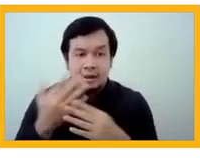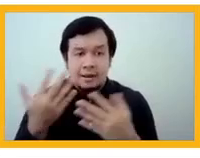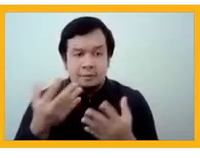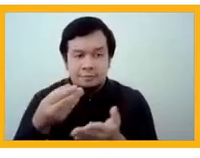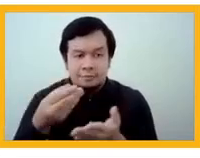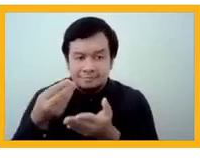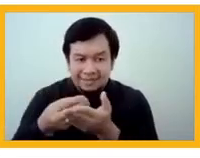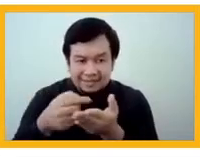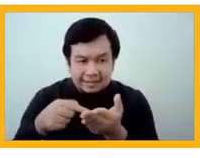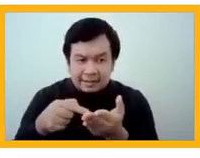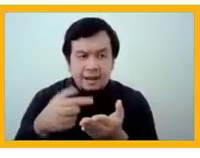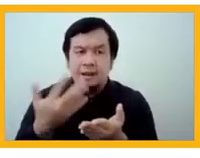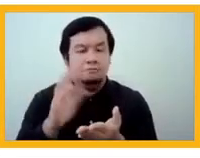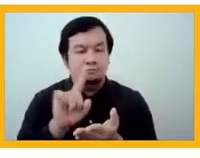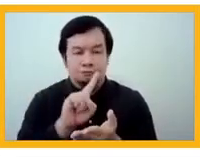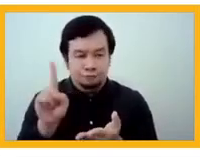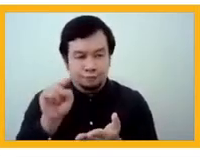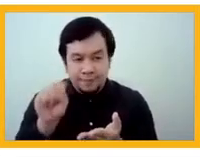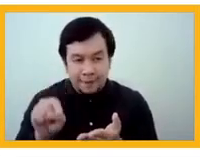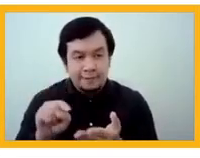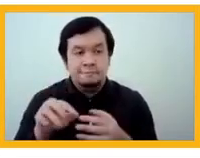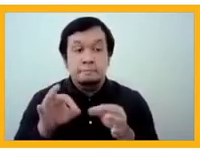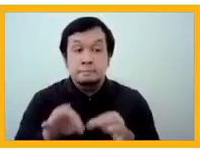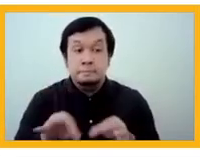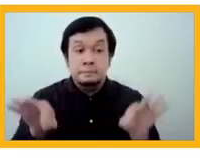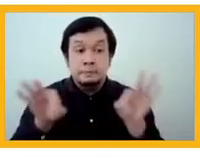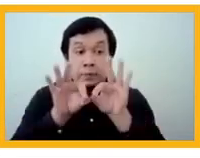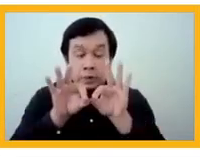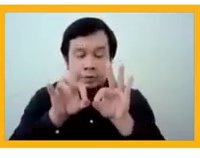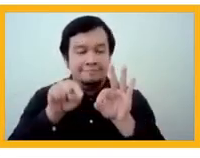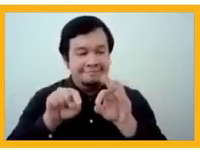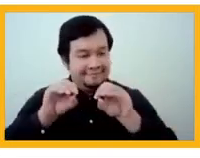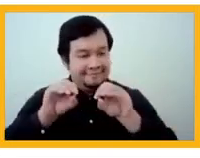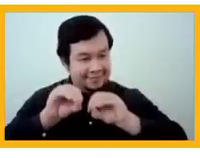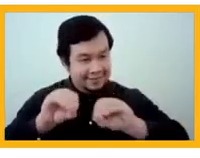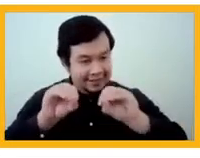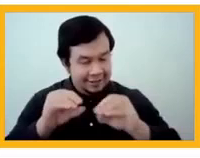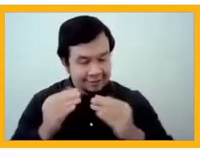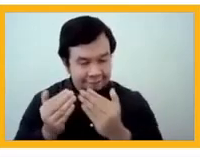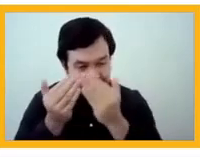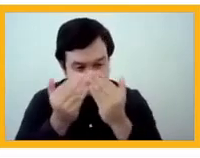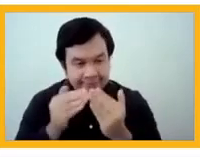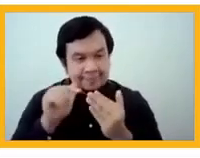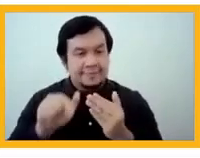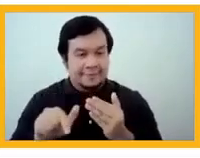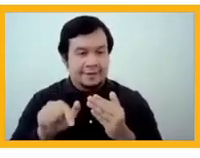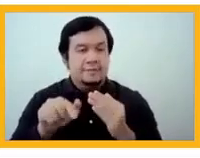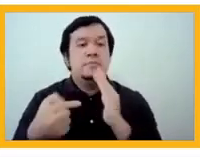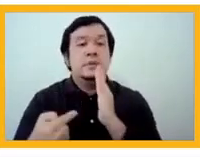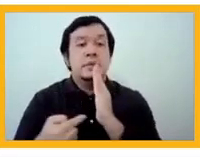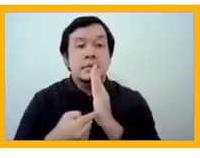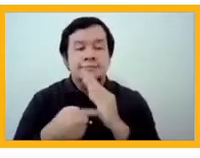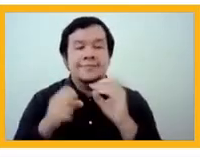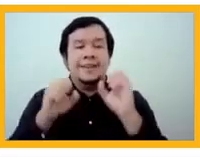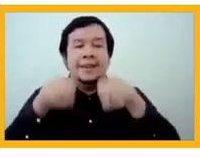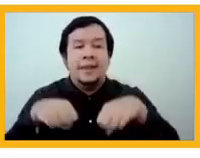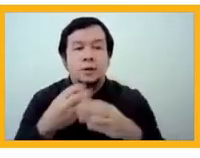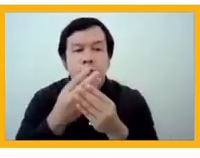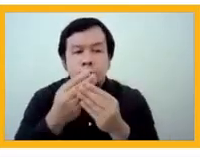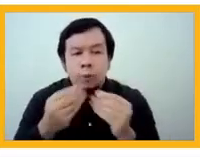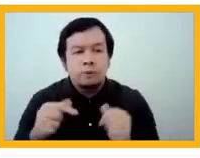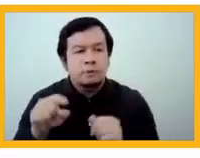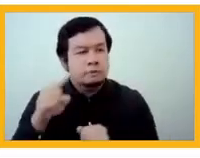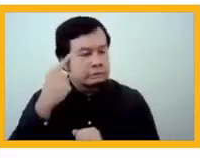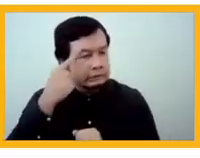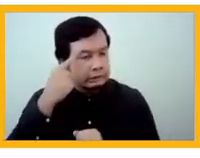Now, technology can help alleviate both, but it requires careful design and monitoring. So, you know, one of the papers I want to talk about